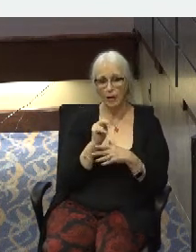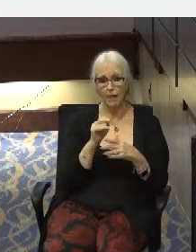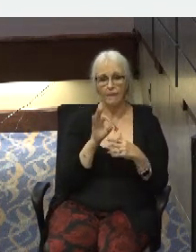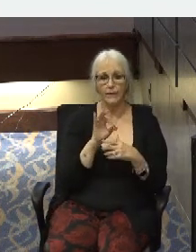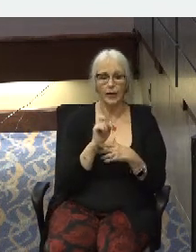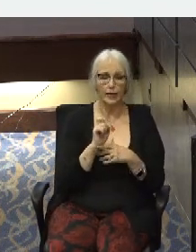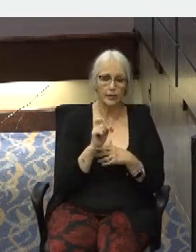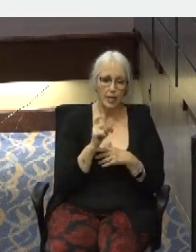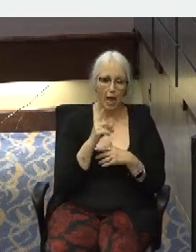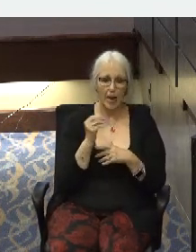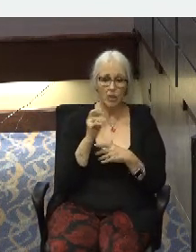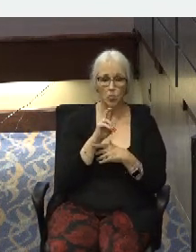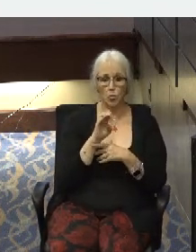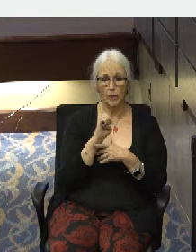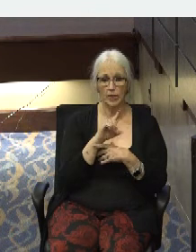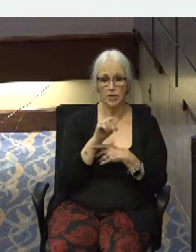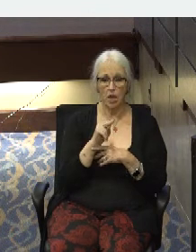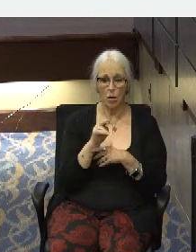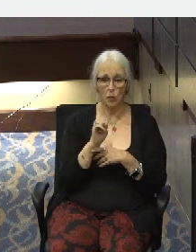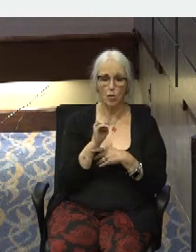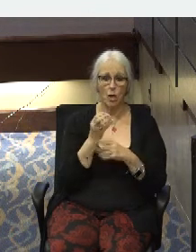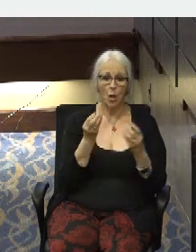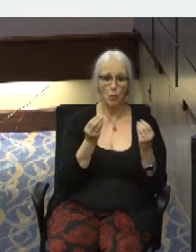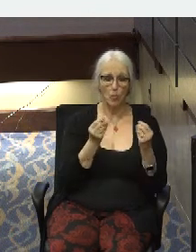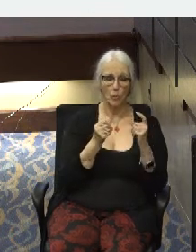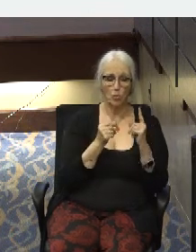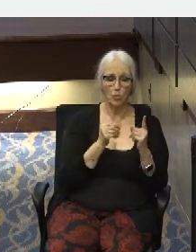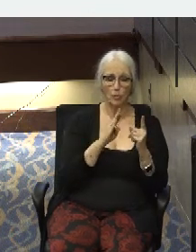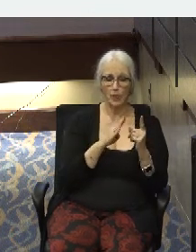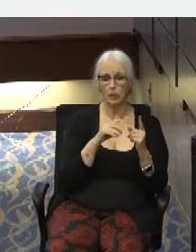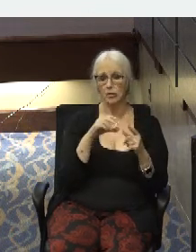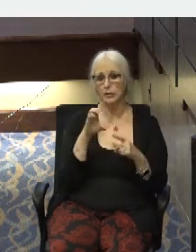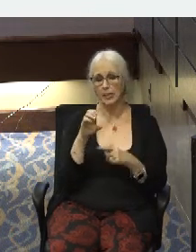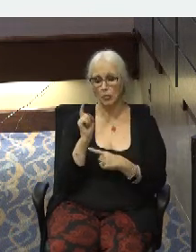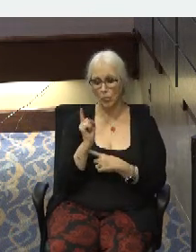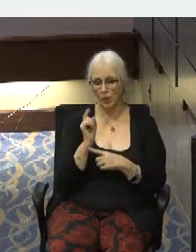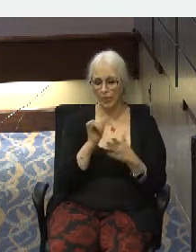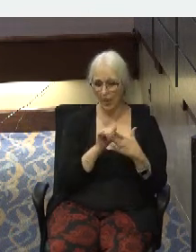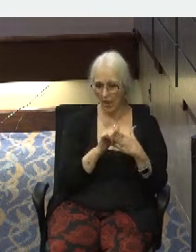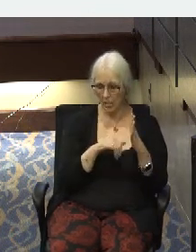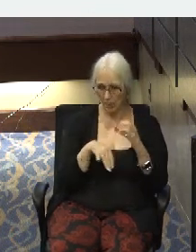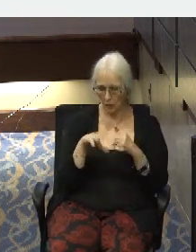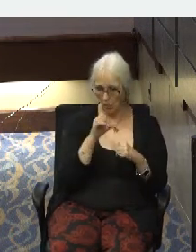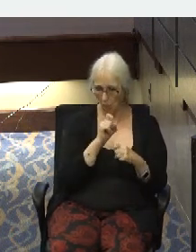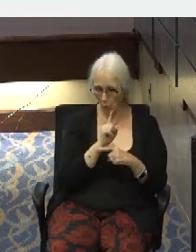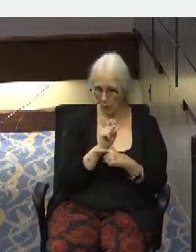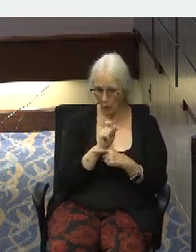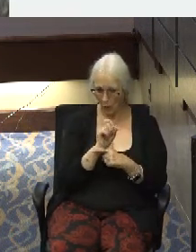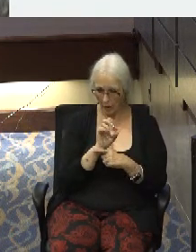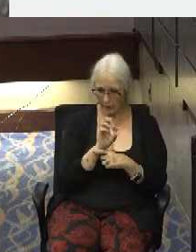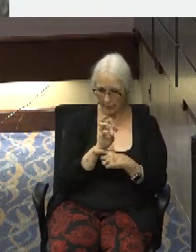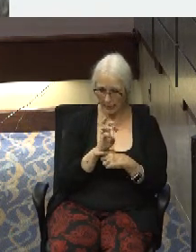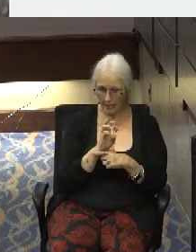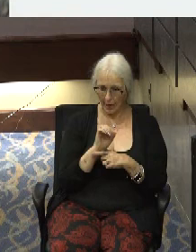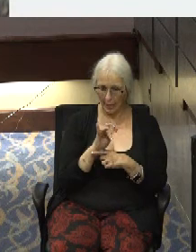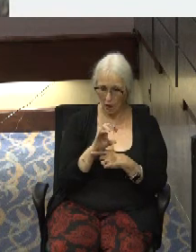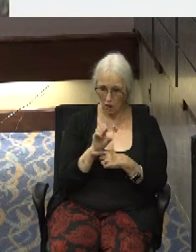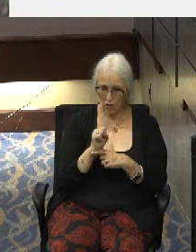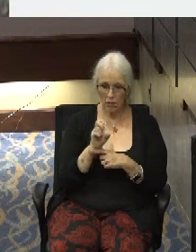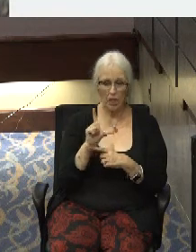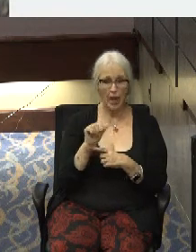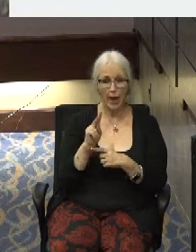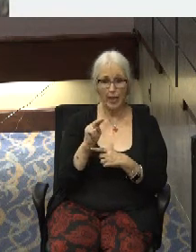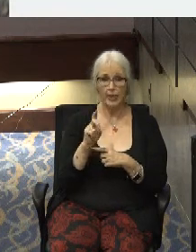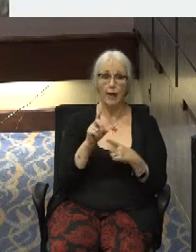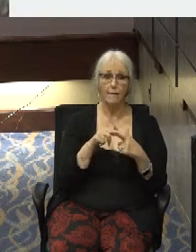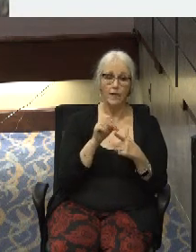and to rezone property from R1B to C1. This is approximately 1.6 acres of land out of